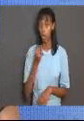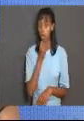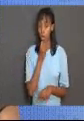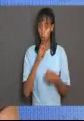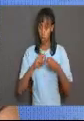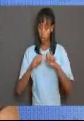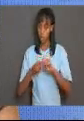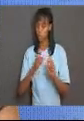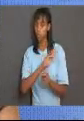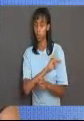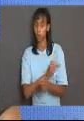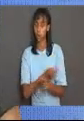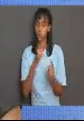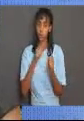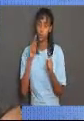hydroelectric power